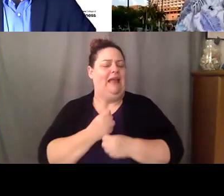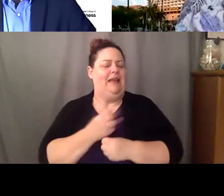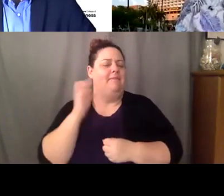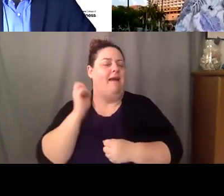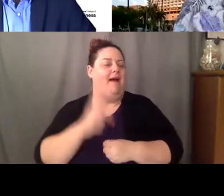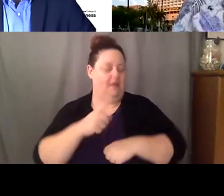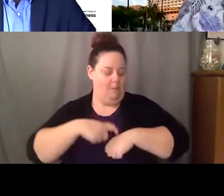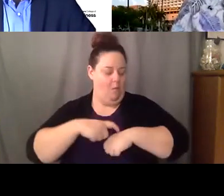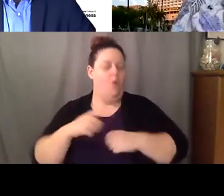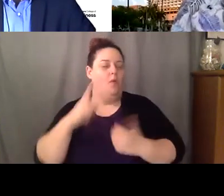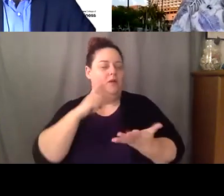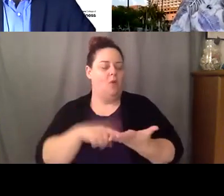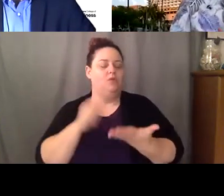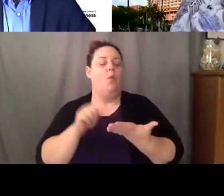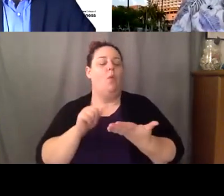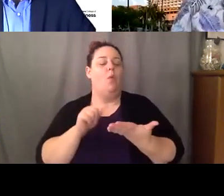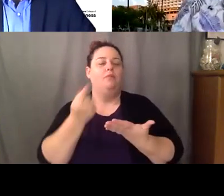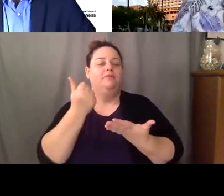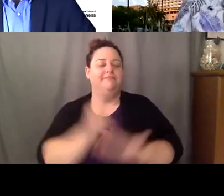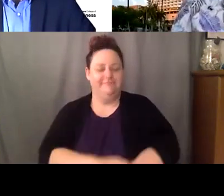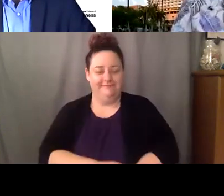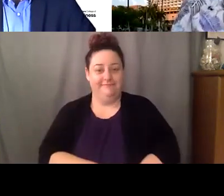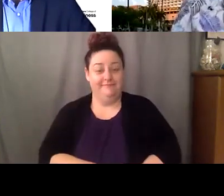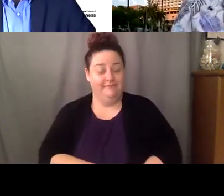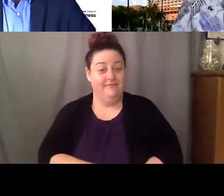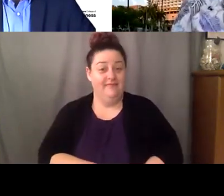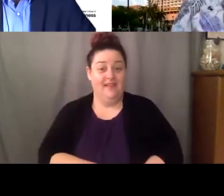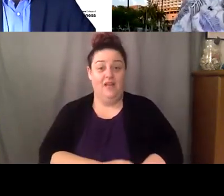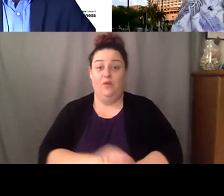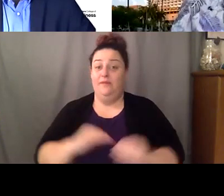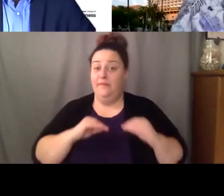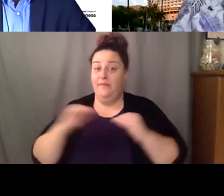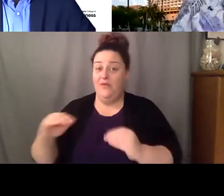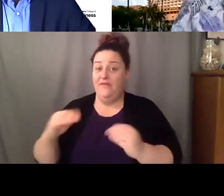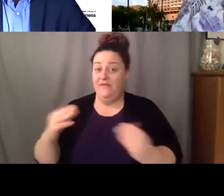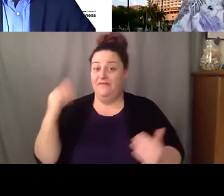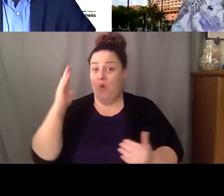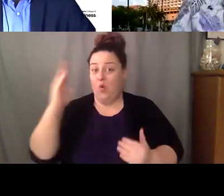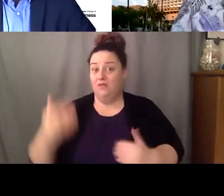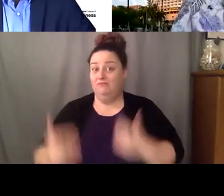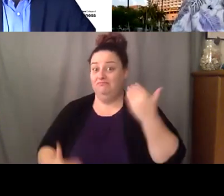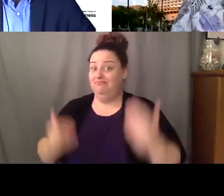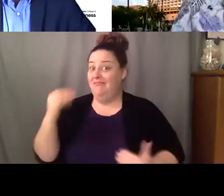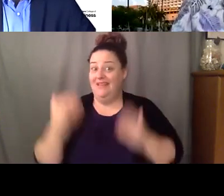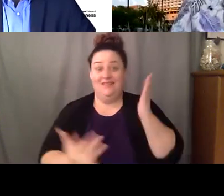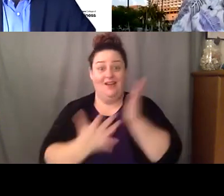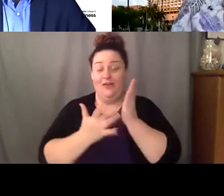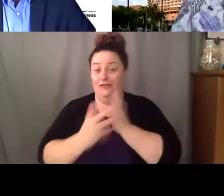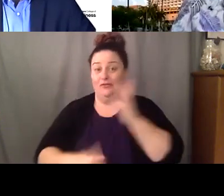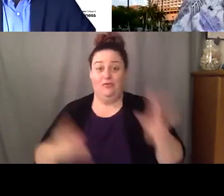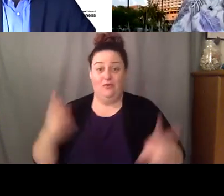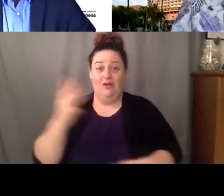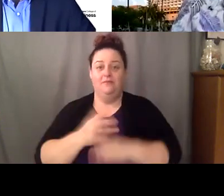which show that we're moving forward in a technological area, but